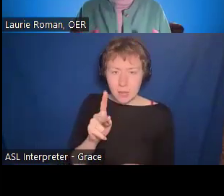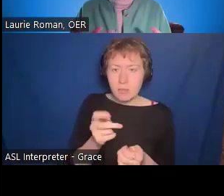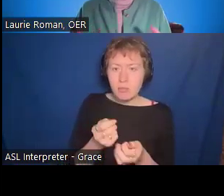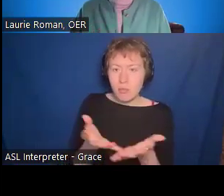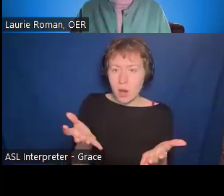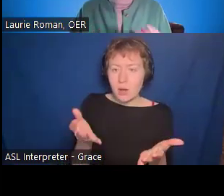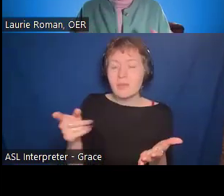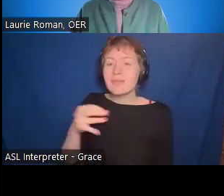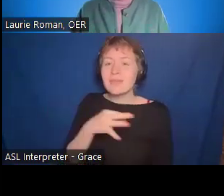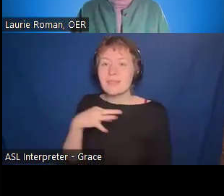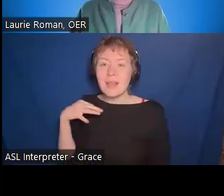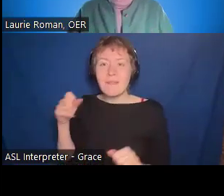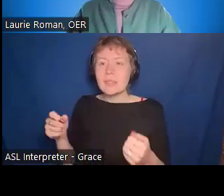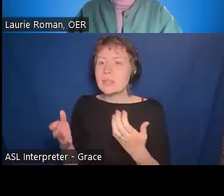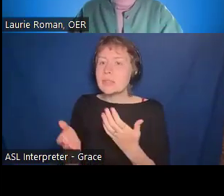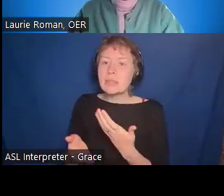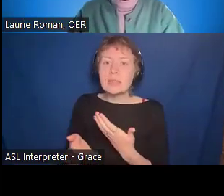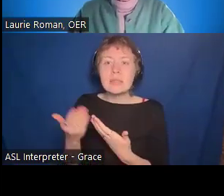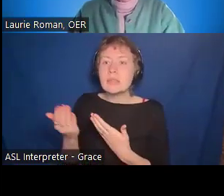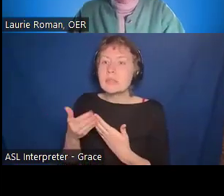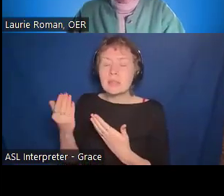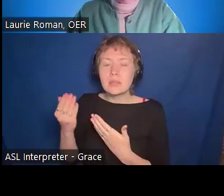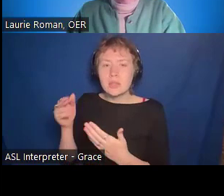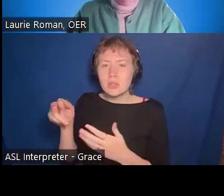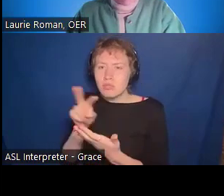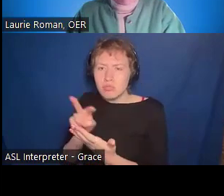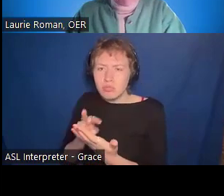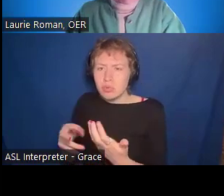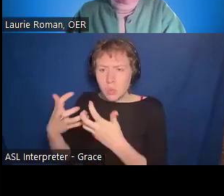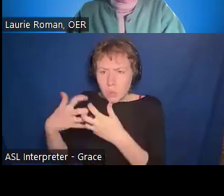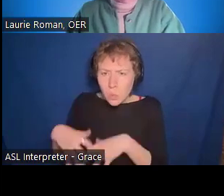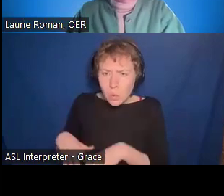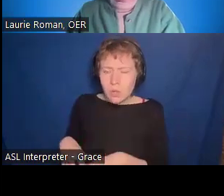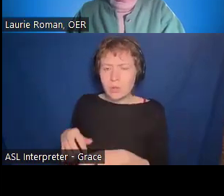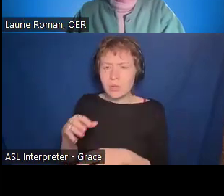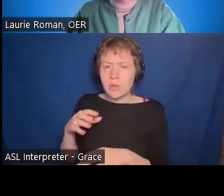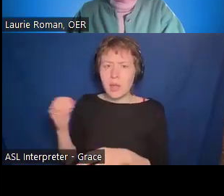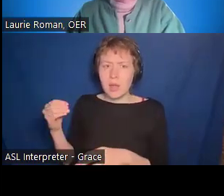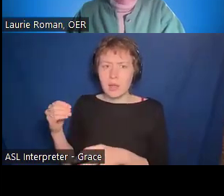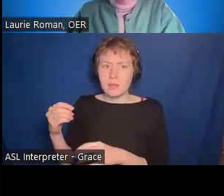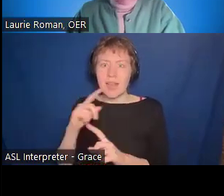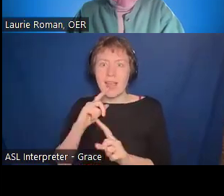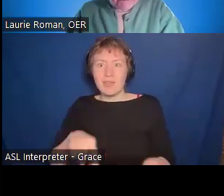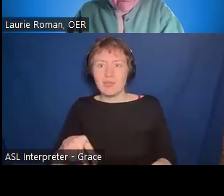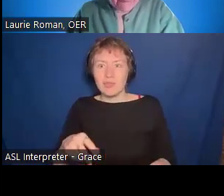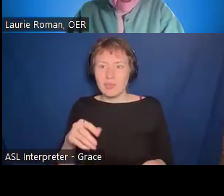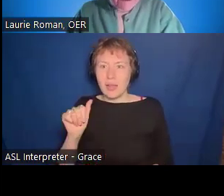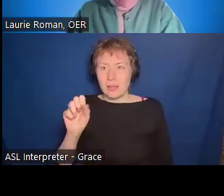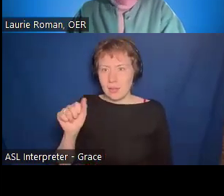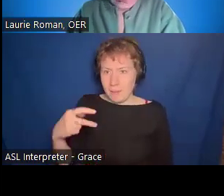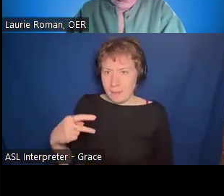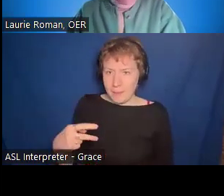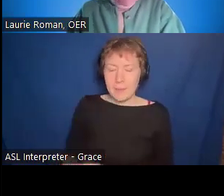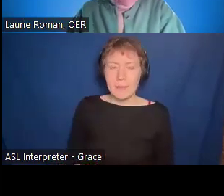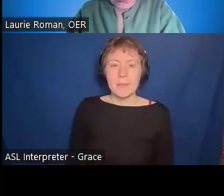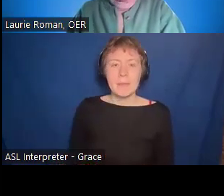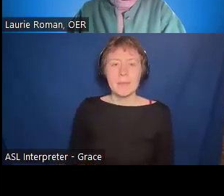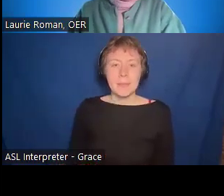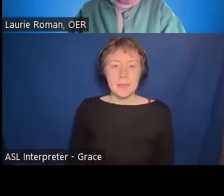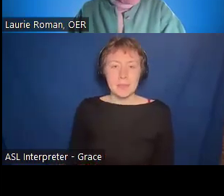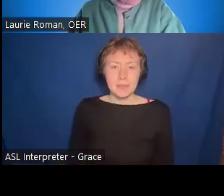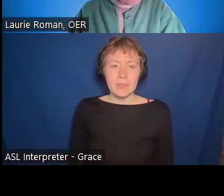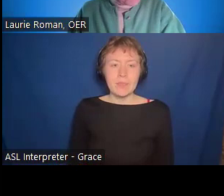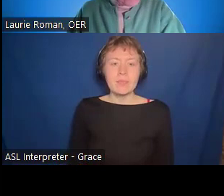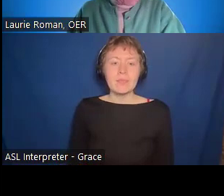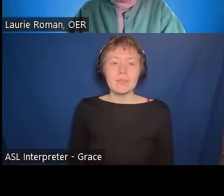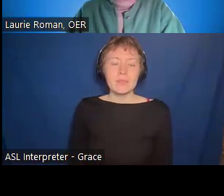and efficiently sort these so that we can get information back to you as soon as possible. We already